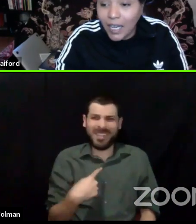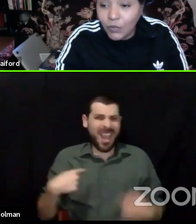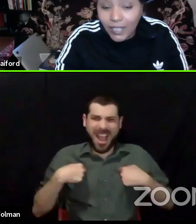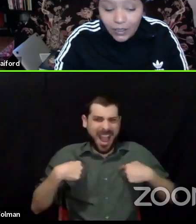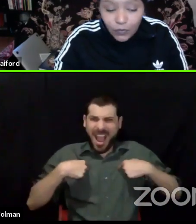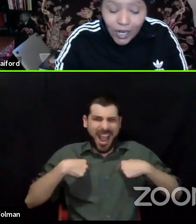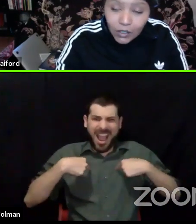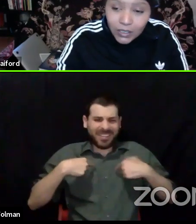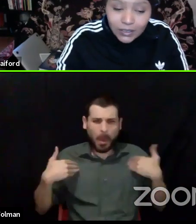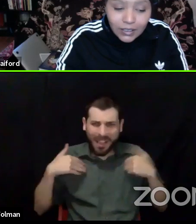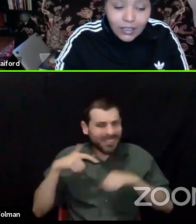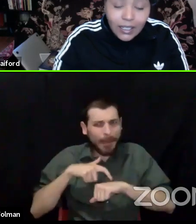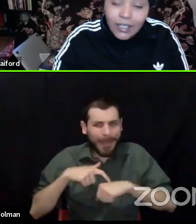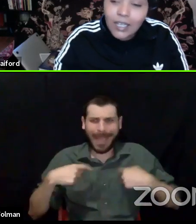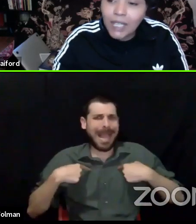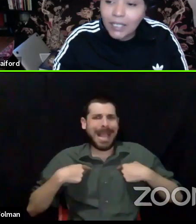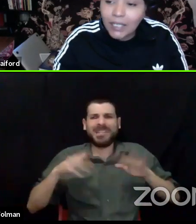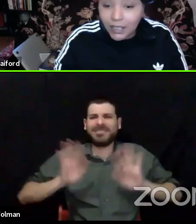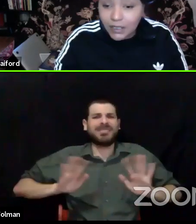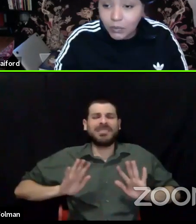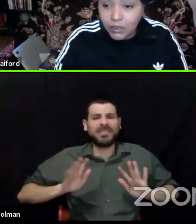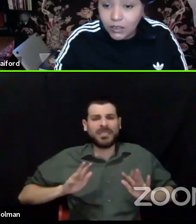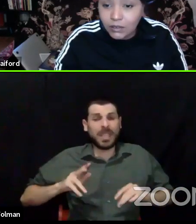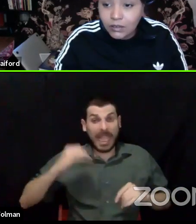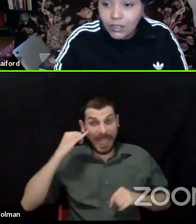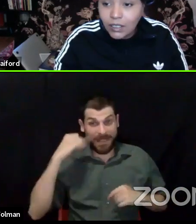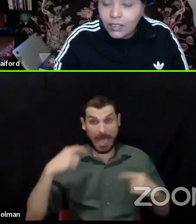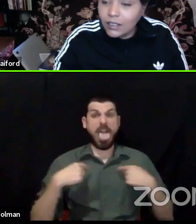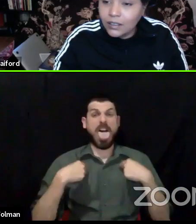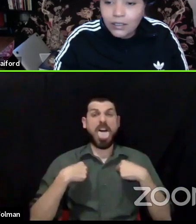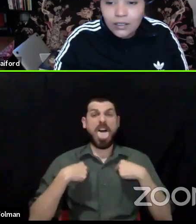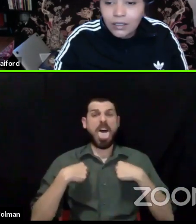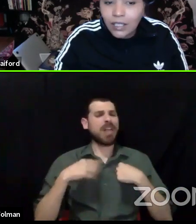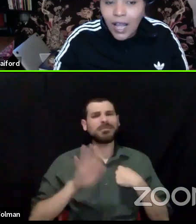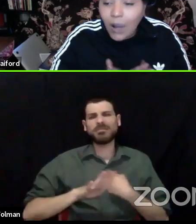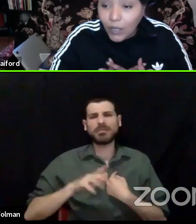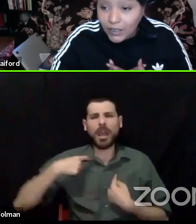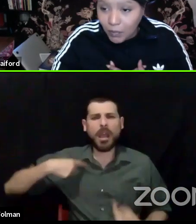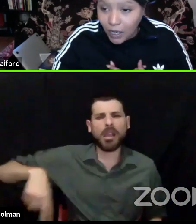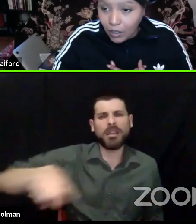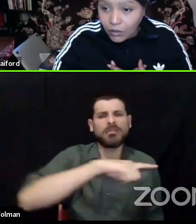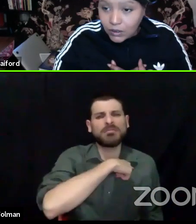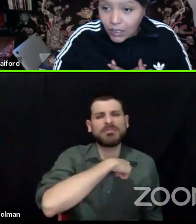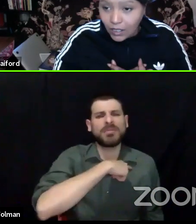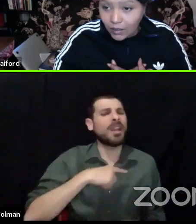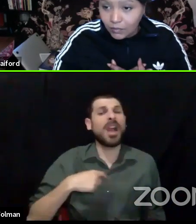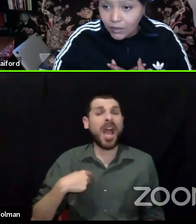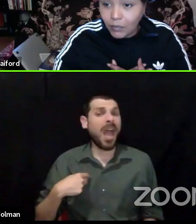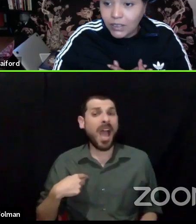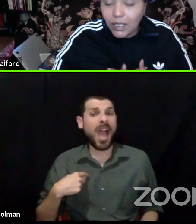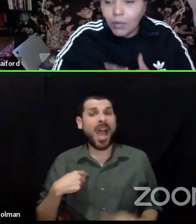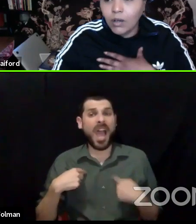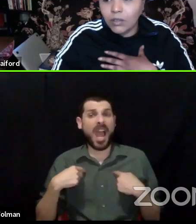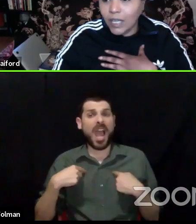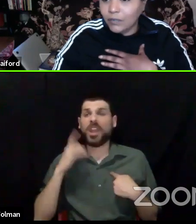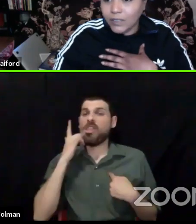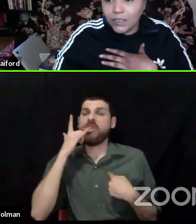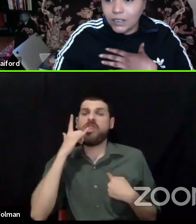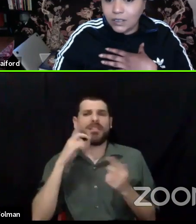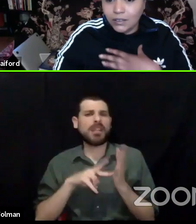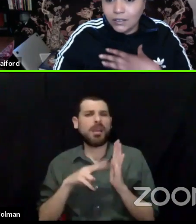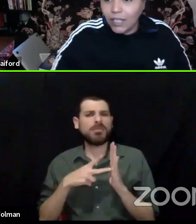have time for that. If I go in there and I'm not accessible to you, then I wasted my own time. That means that my whole